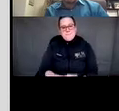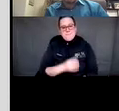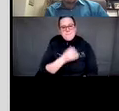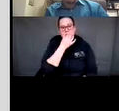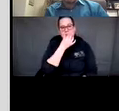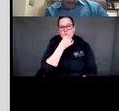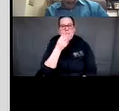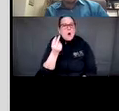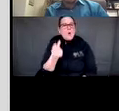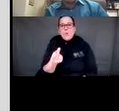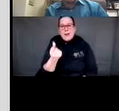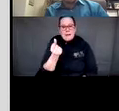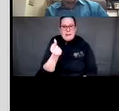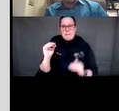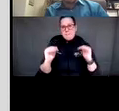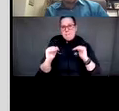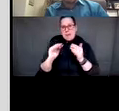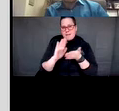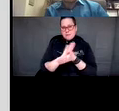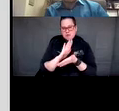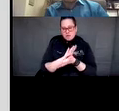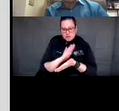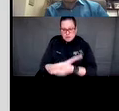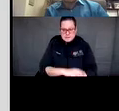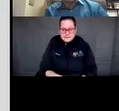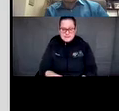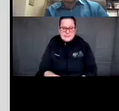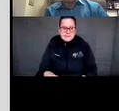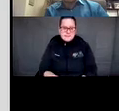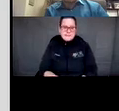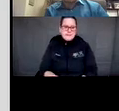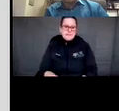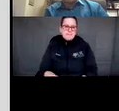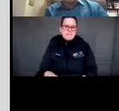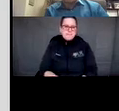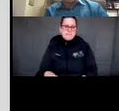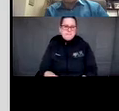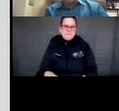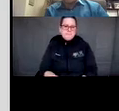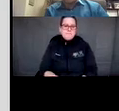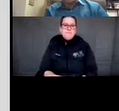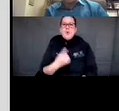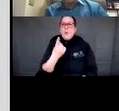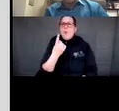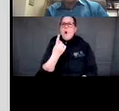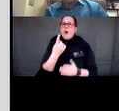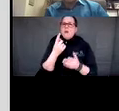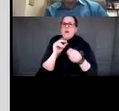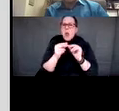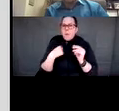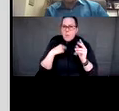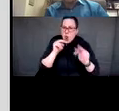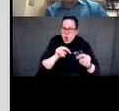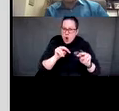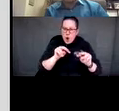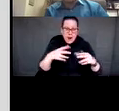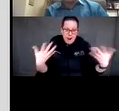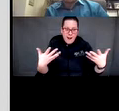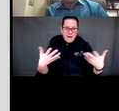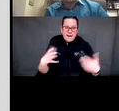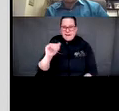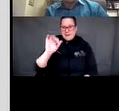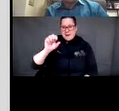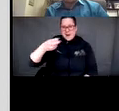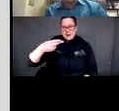Just very quickly on the balance sheet side of the house, one of the things that we track, and obviously that we track very closely, is the